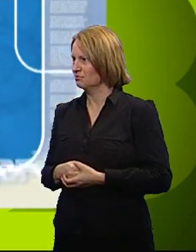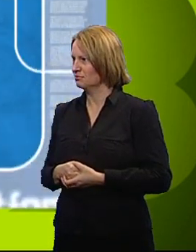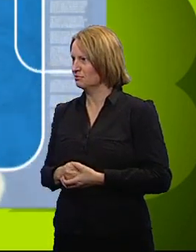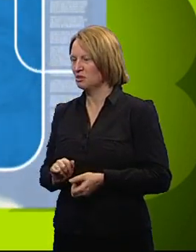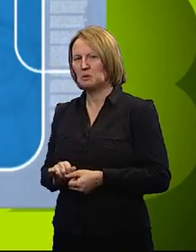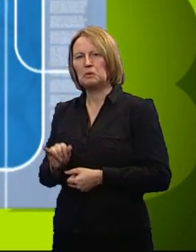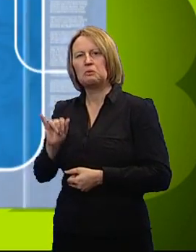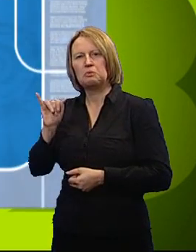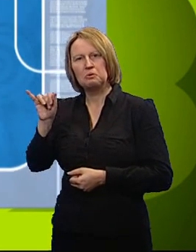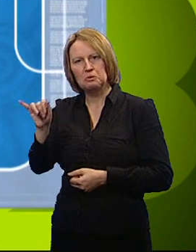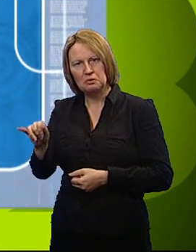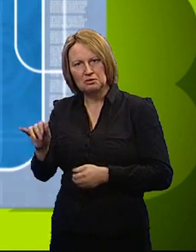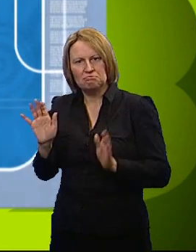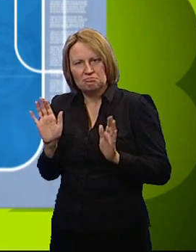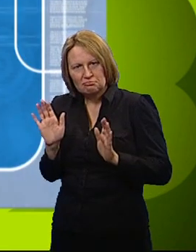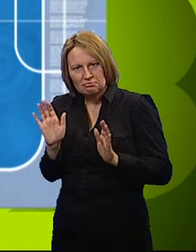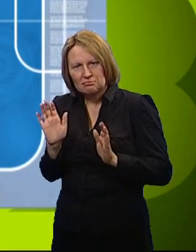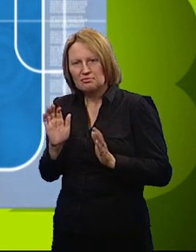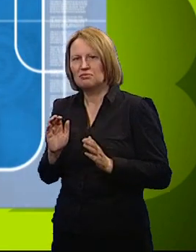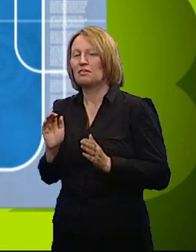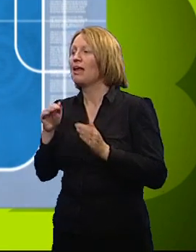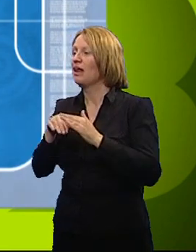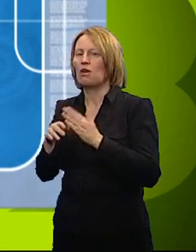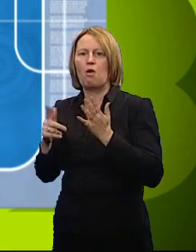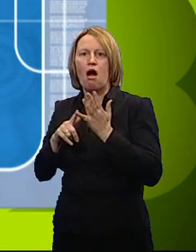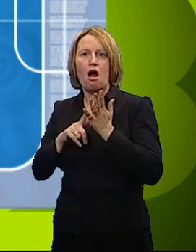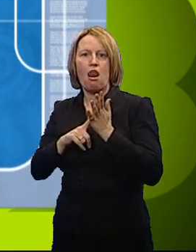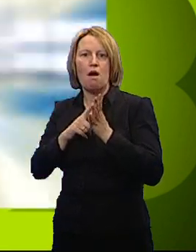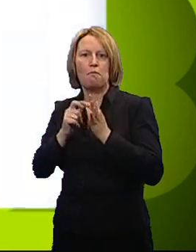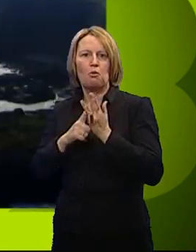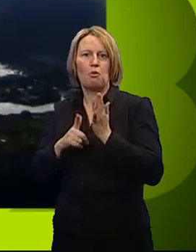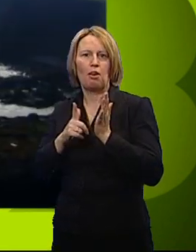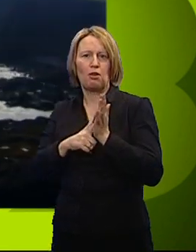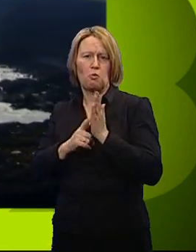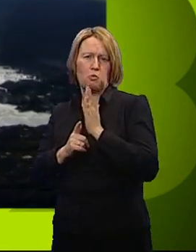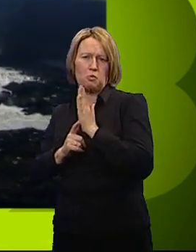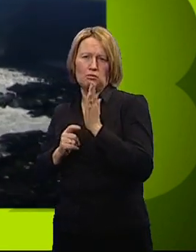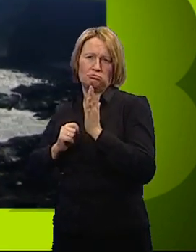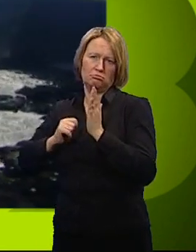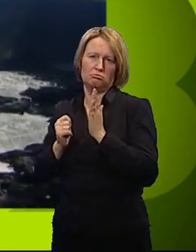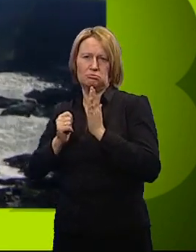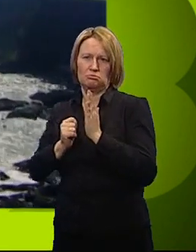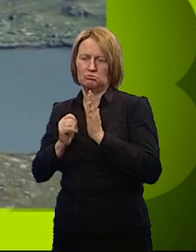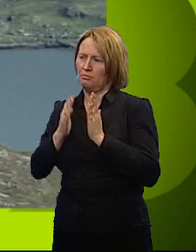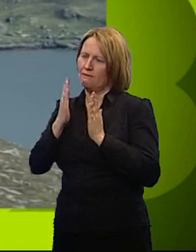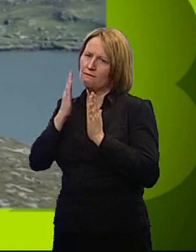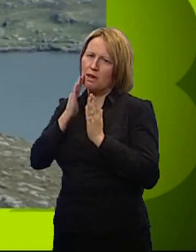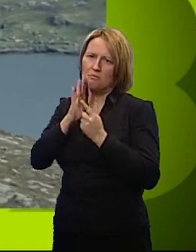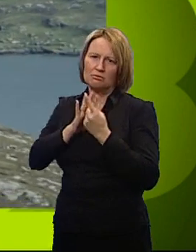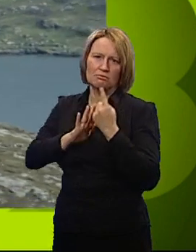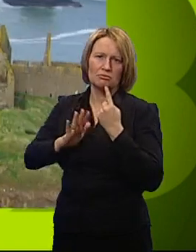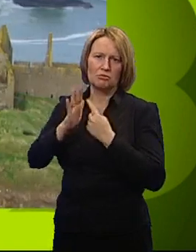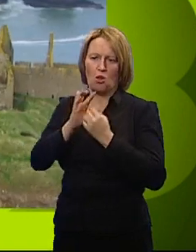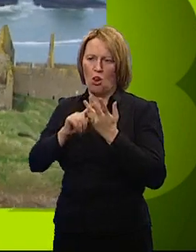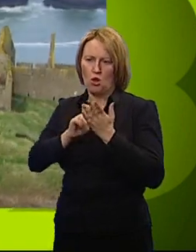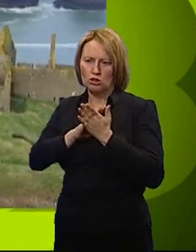A short plane ride and a shorter drive later, and they're in Ullapool, on the west coast of Bonnie Scotland, a country famous for its